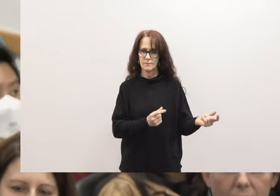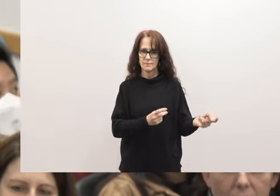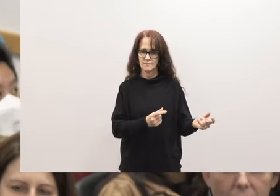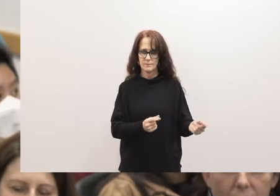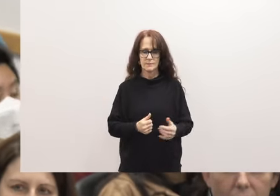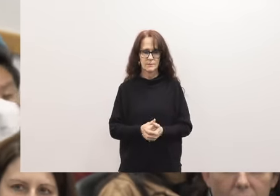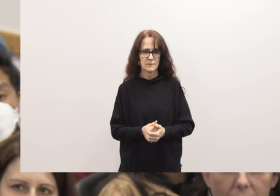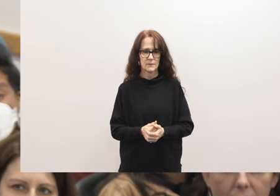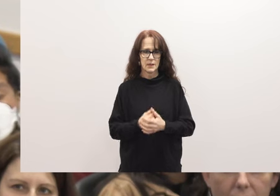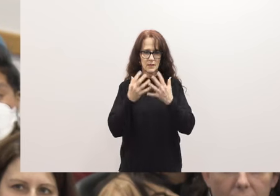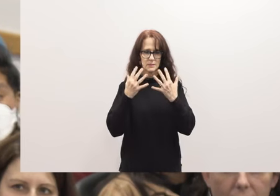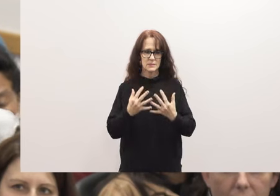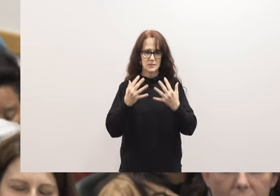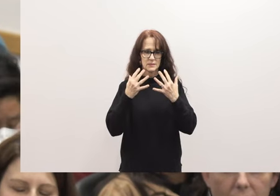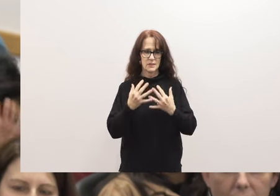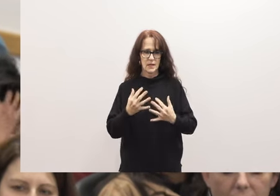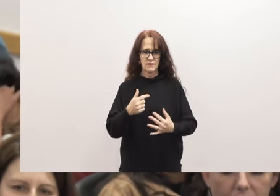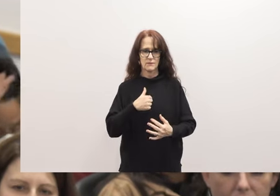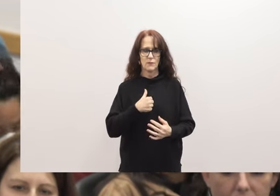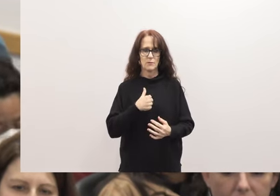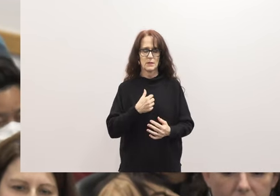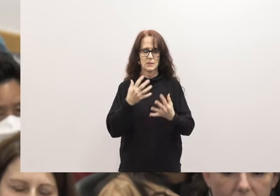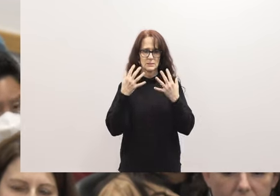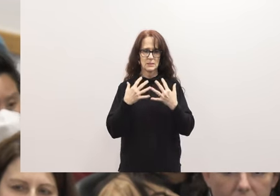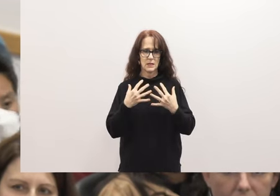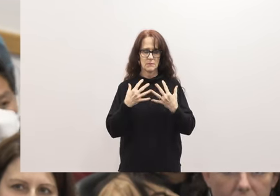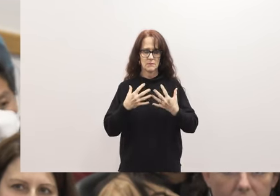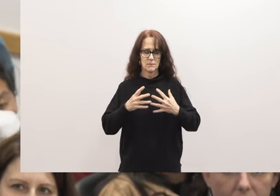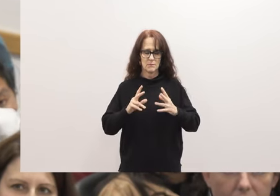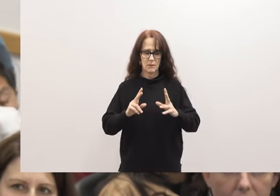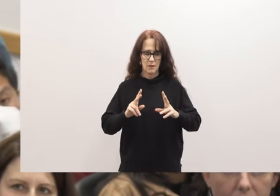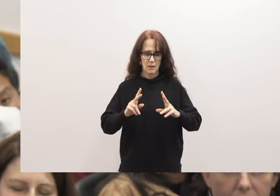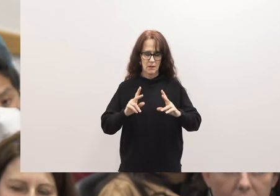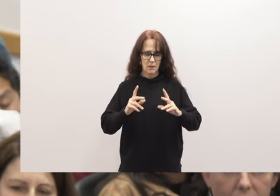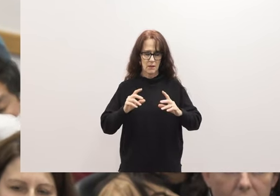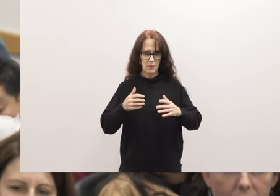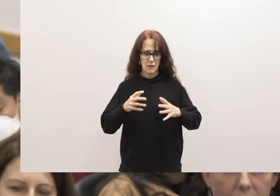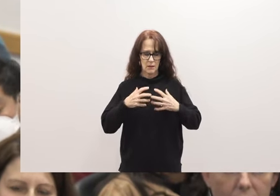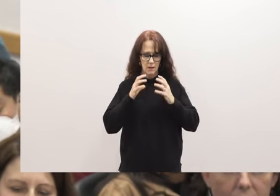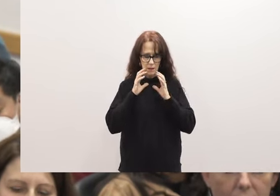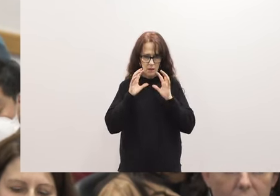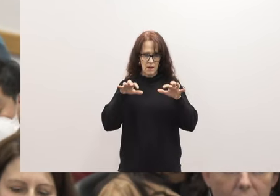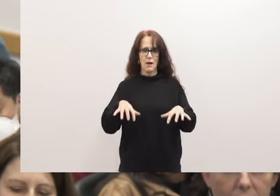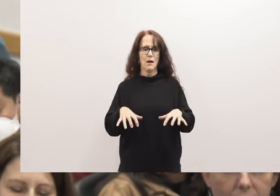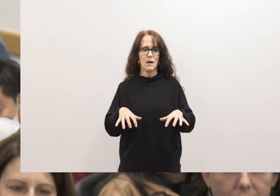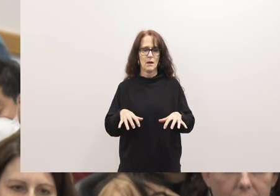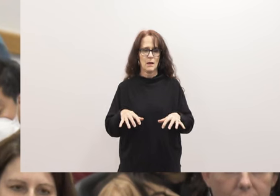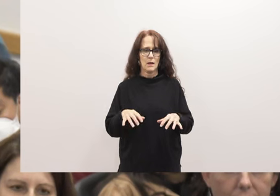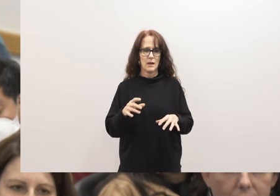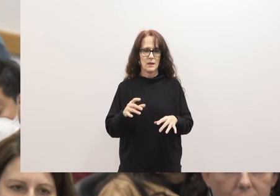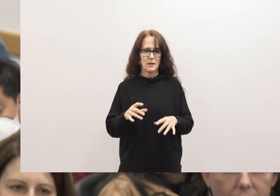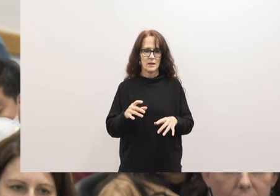am saddened and appalled that CFJ's status at this district is